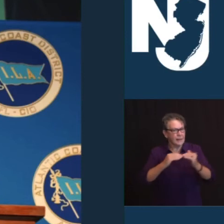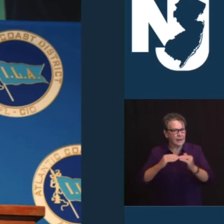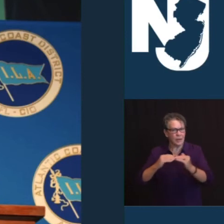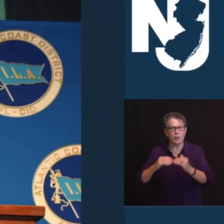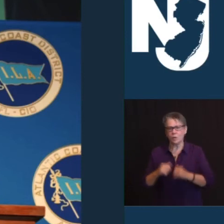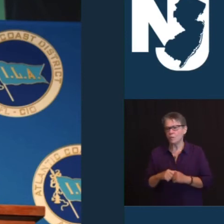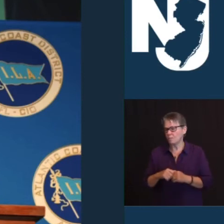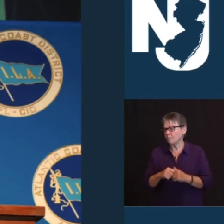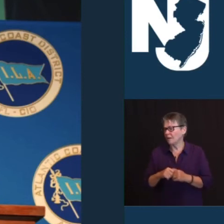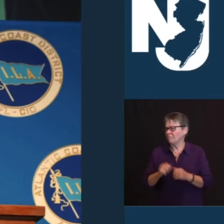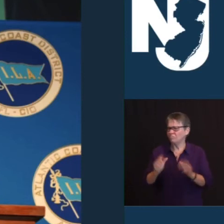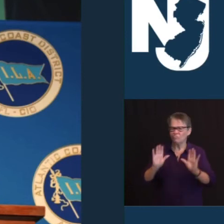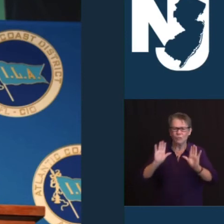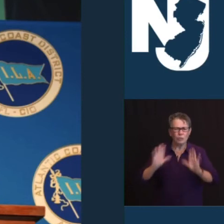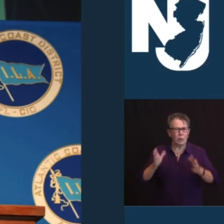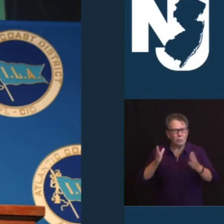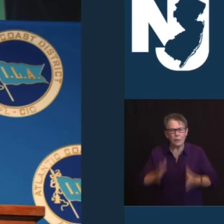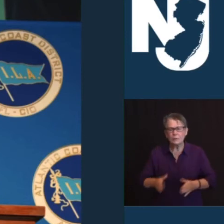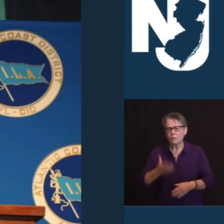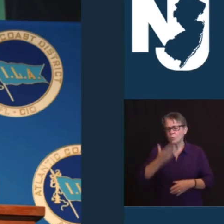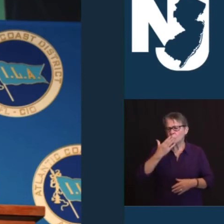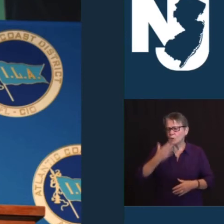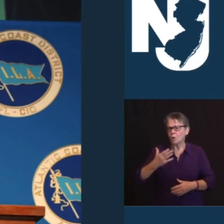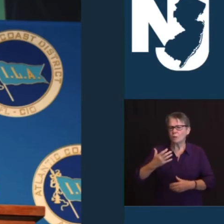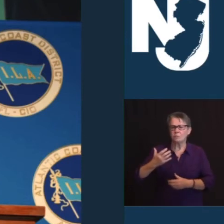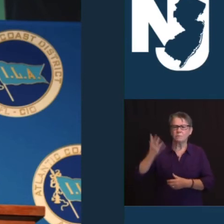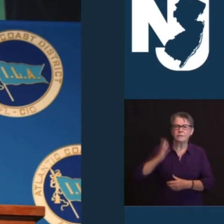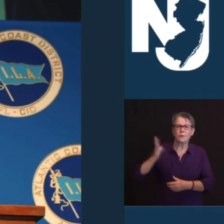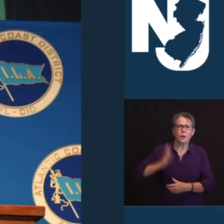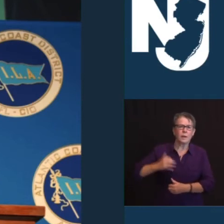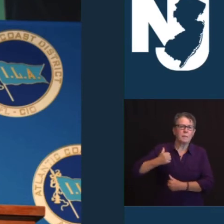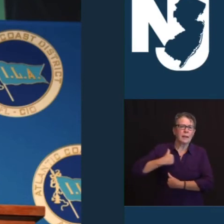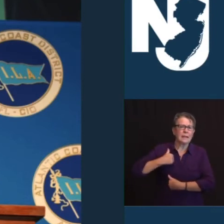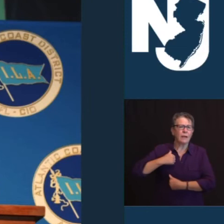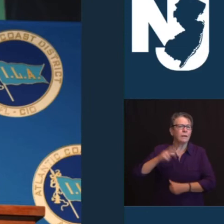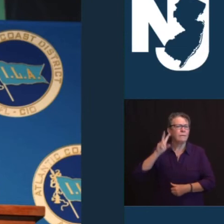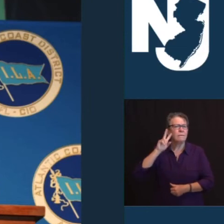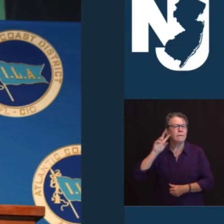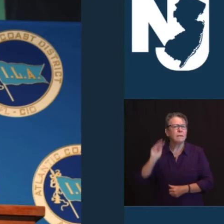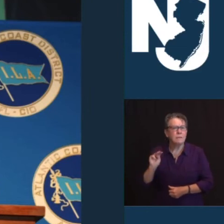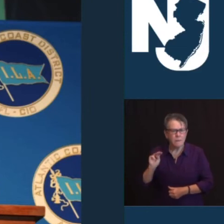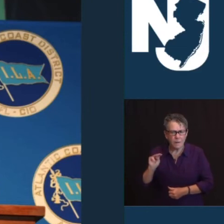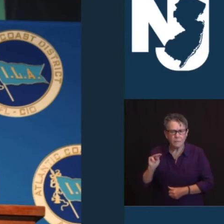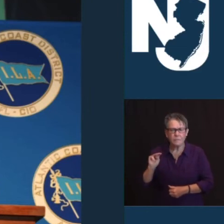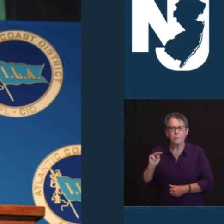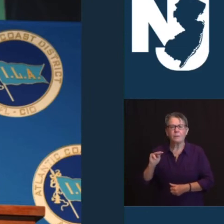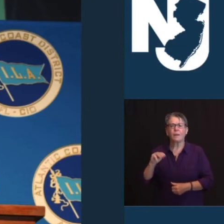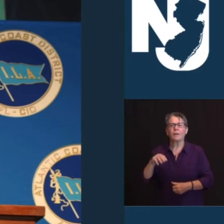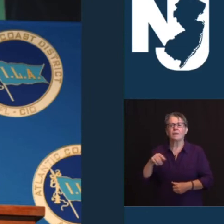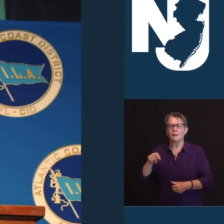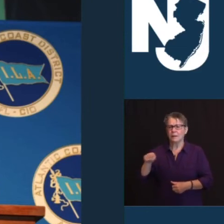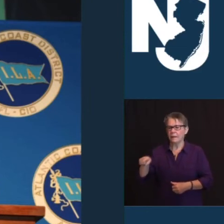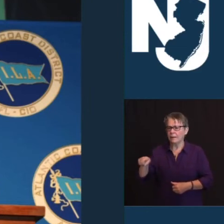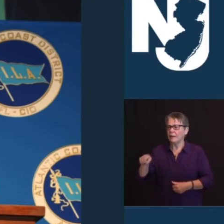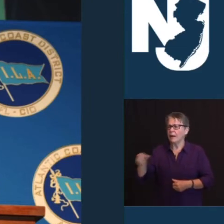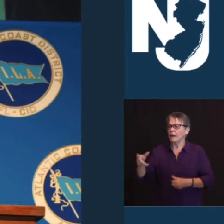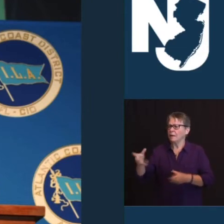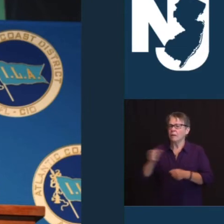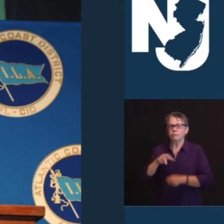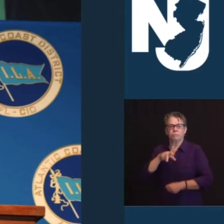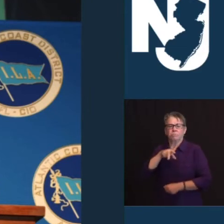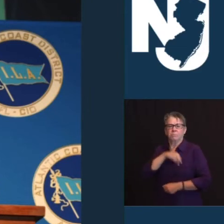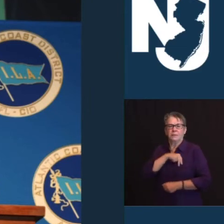veteran and a recipient of the Bronze Star. He was also a champion of civil rights, and he served in, and his leadership was recognized by